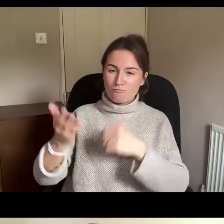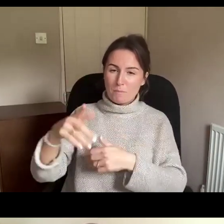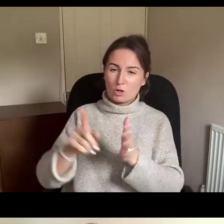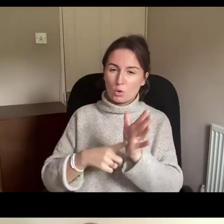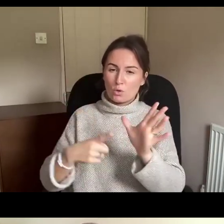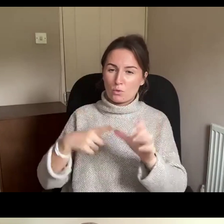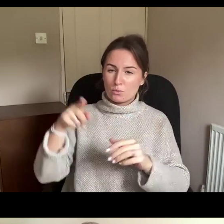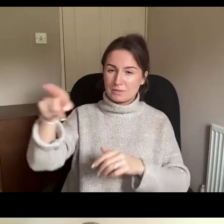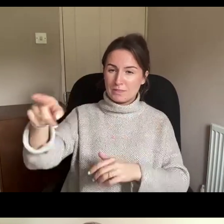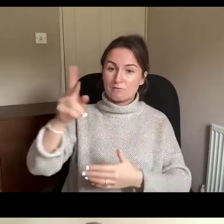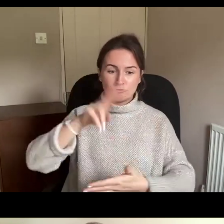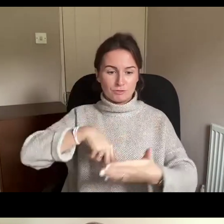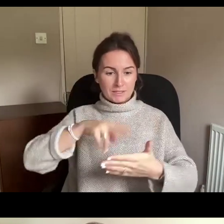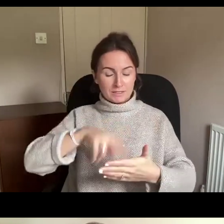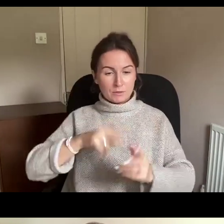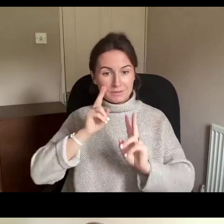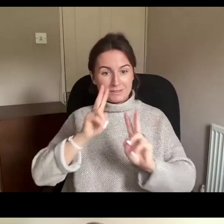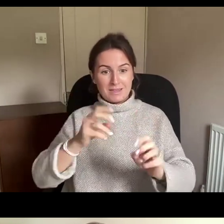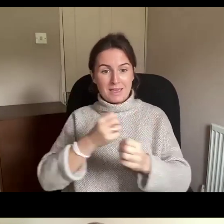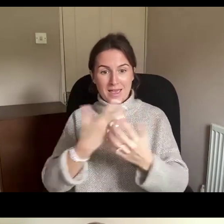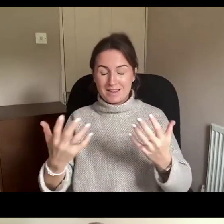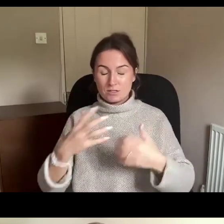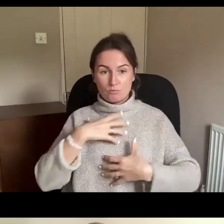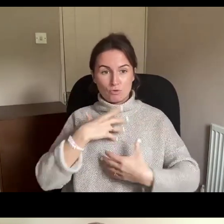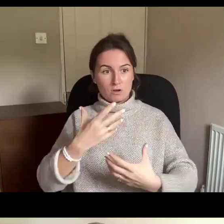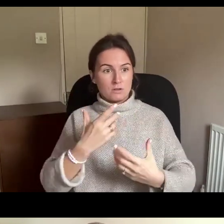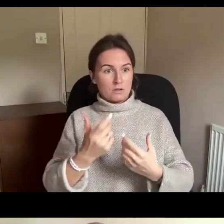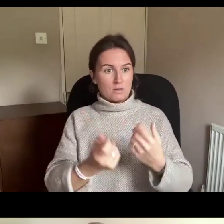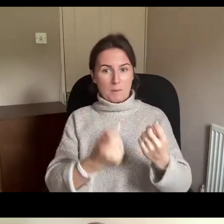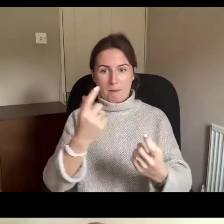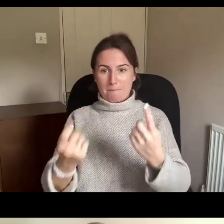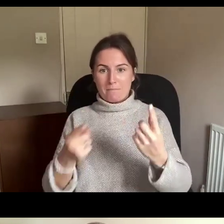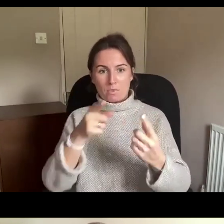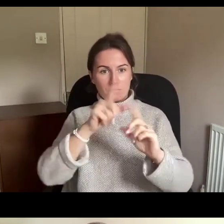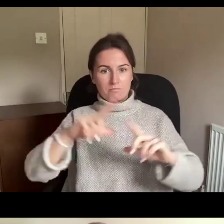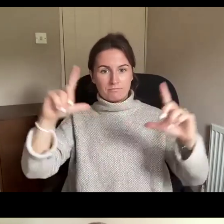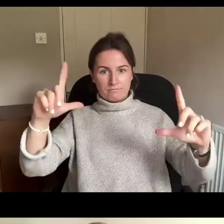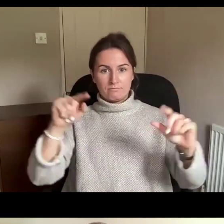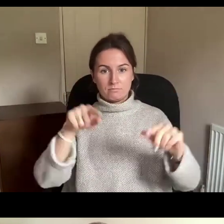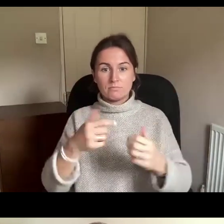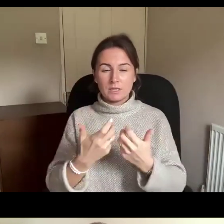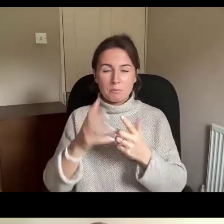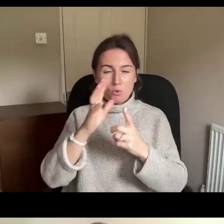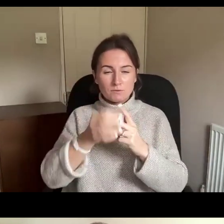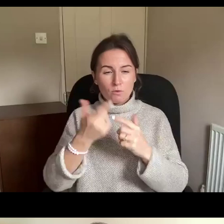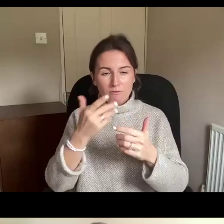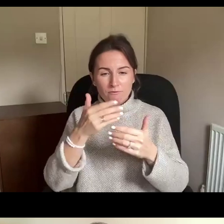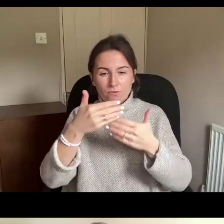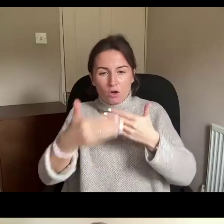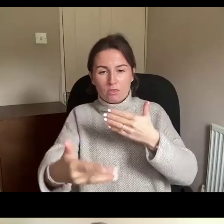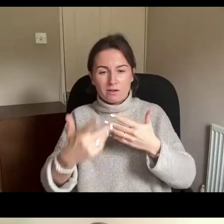it, throws up any surprises or anything, points for further inquiry.